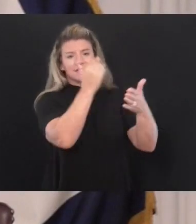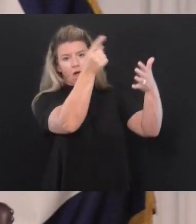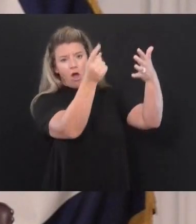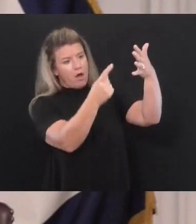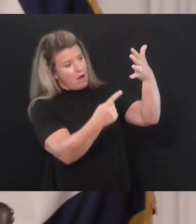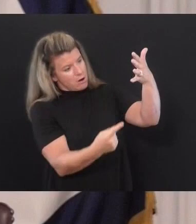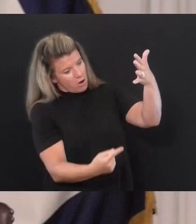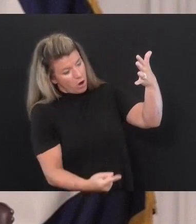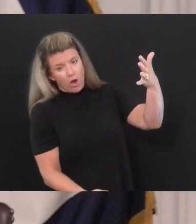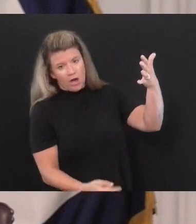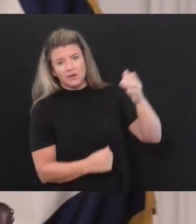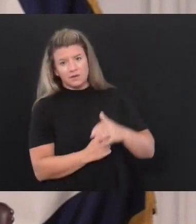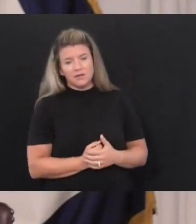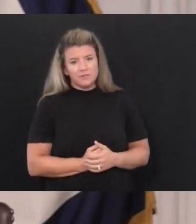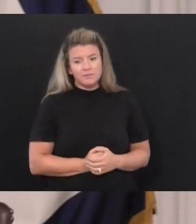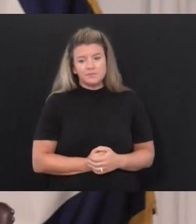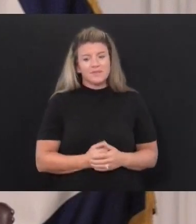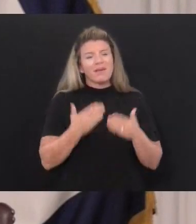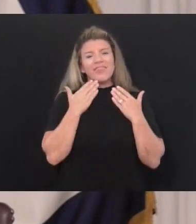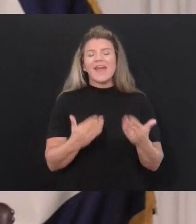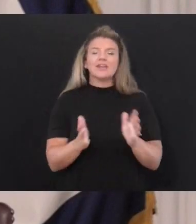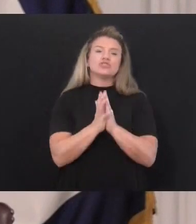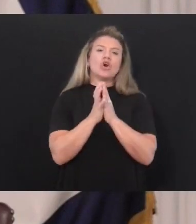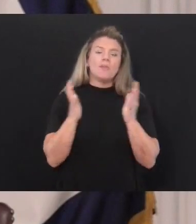But today, I think,